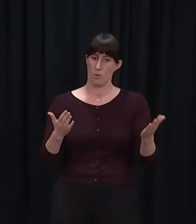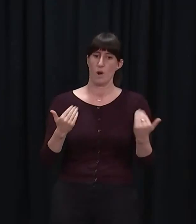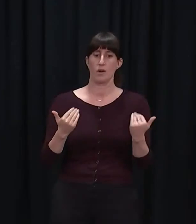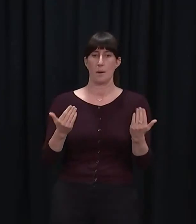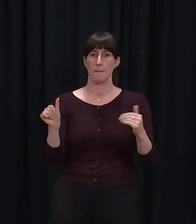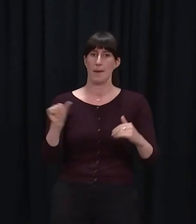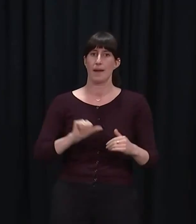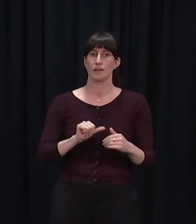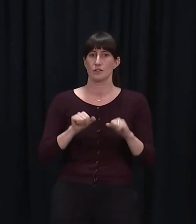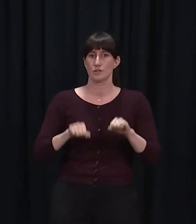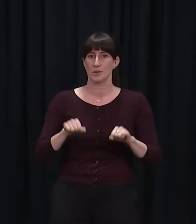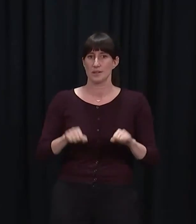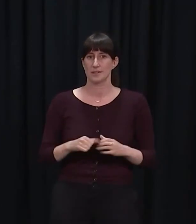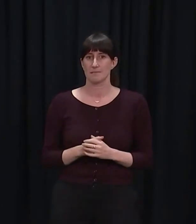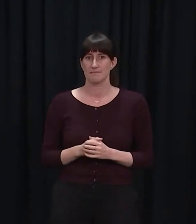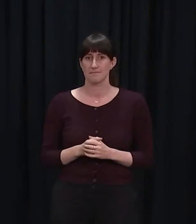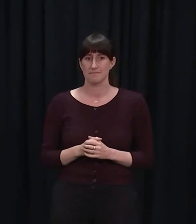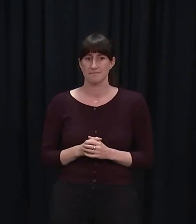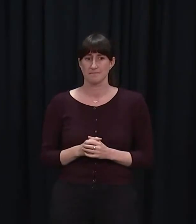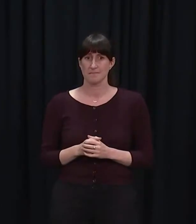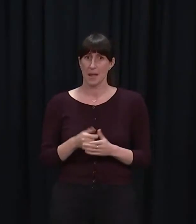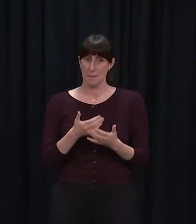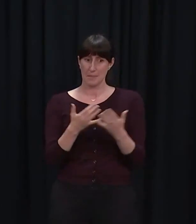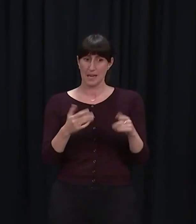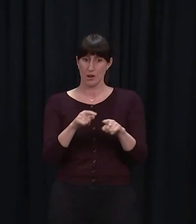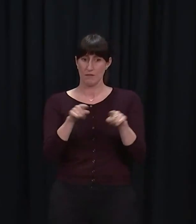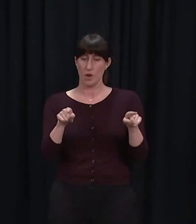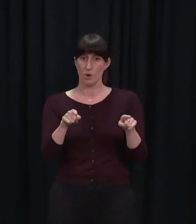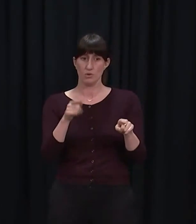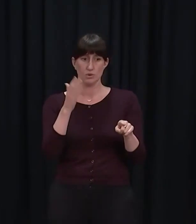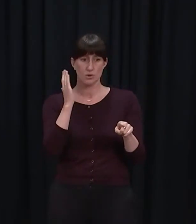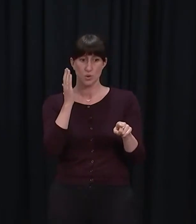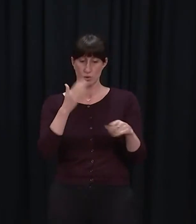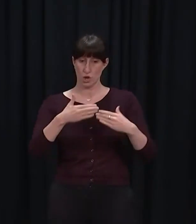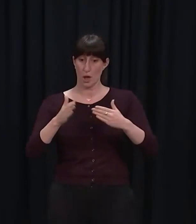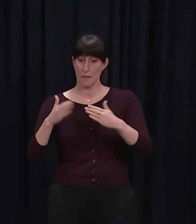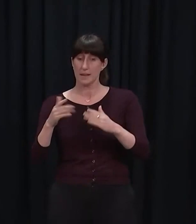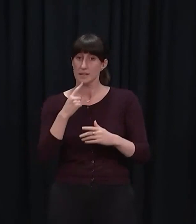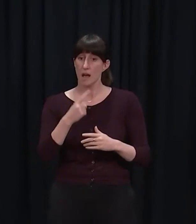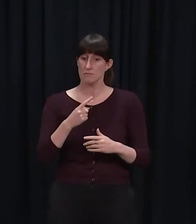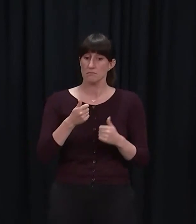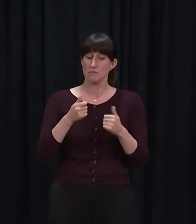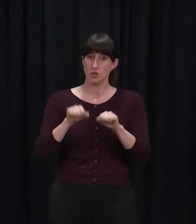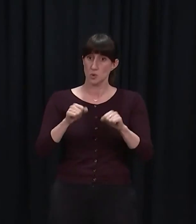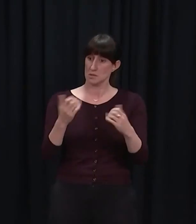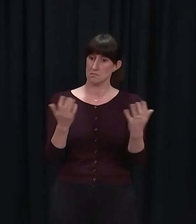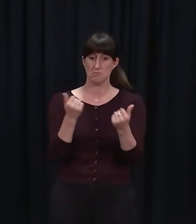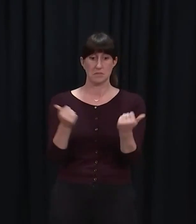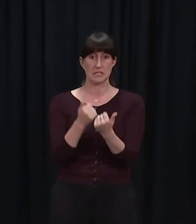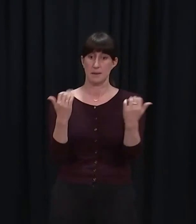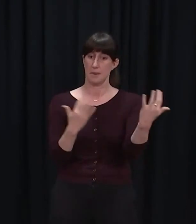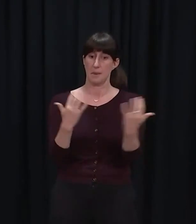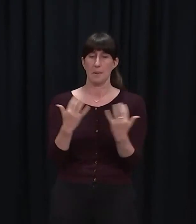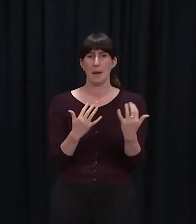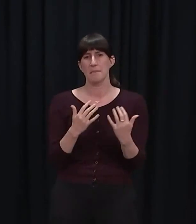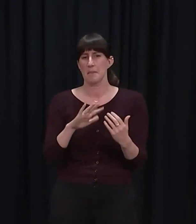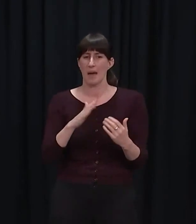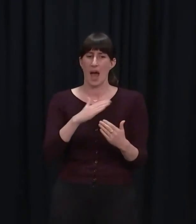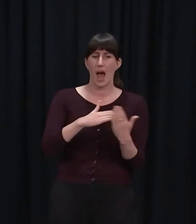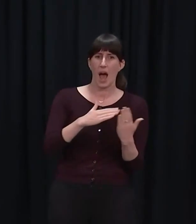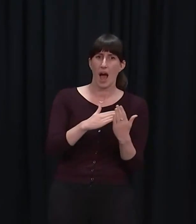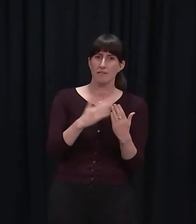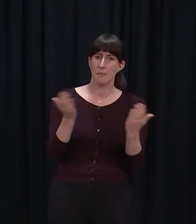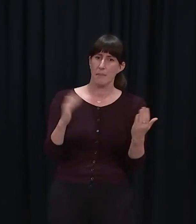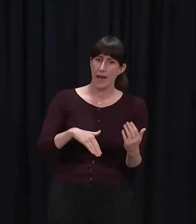back. Many of those schools are reporting good numbers of students in attendance, some saying around half their students back, while